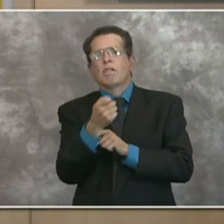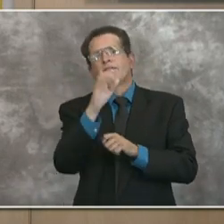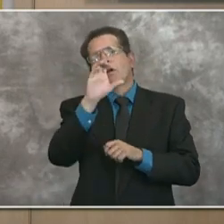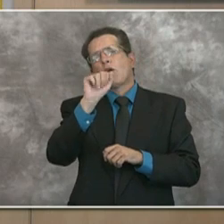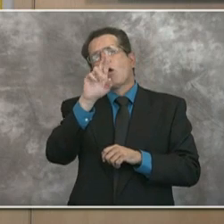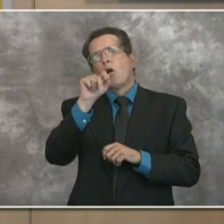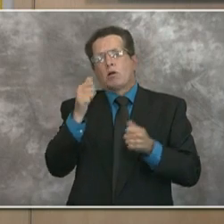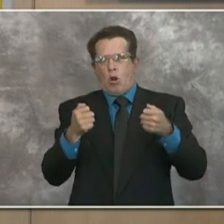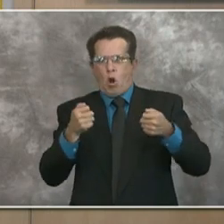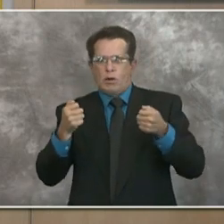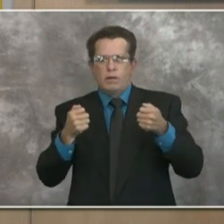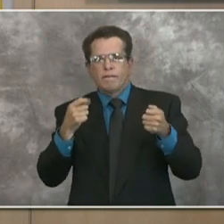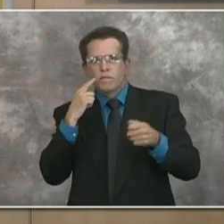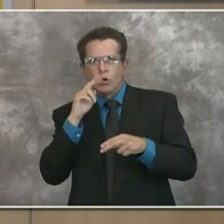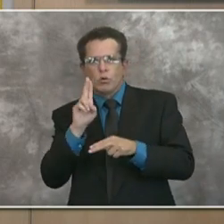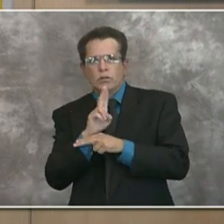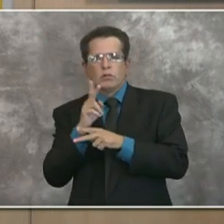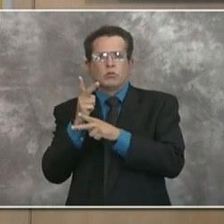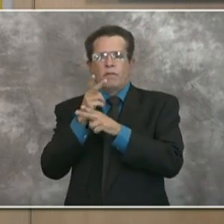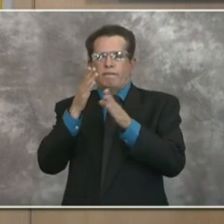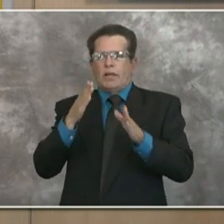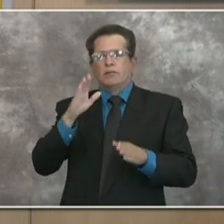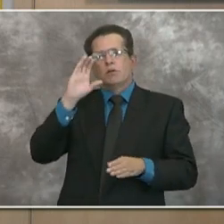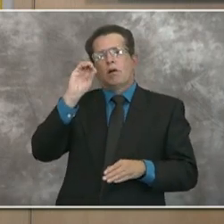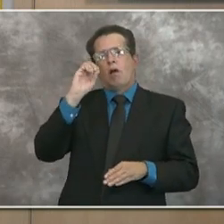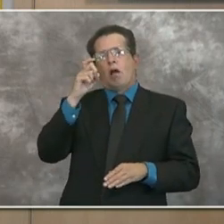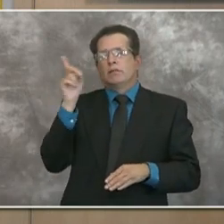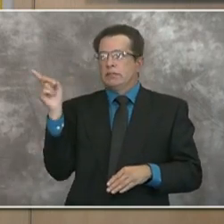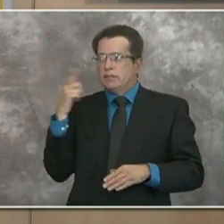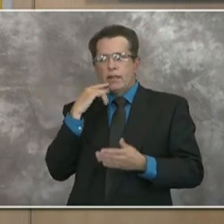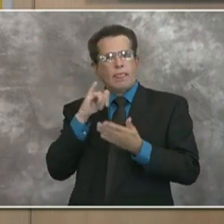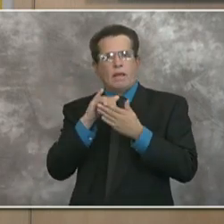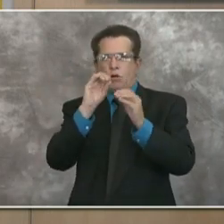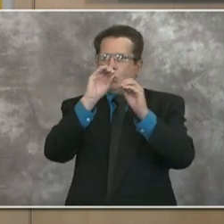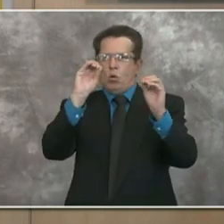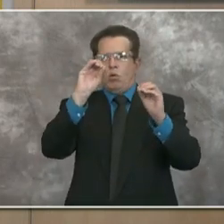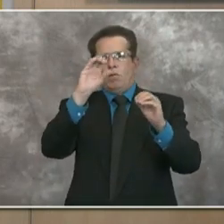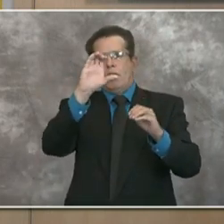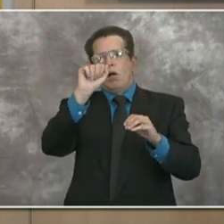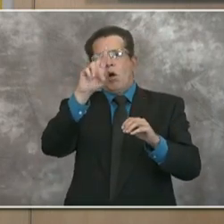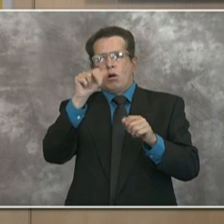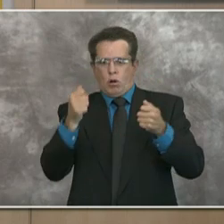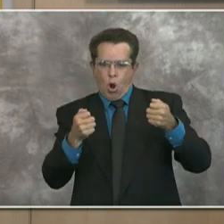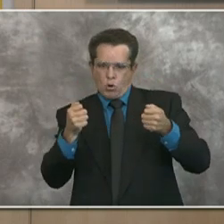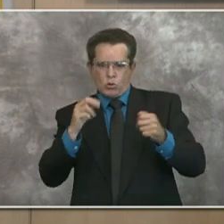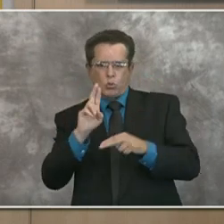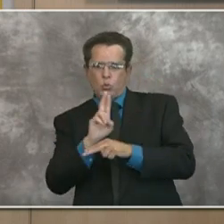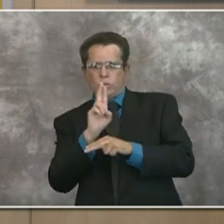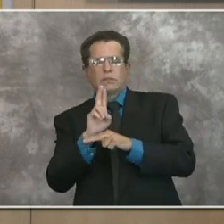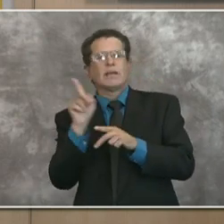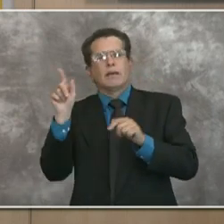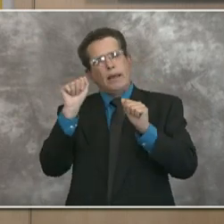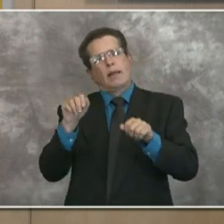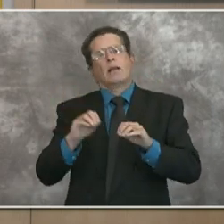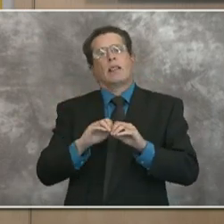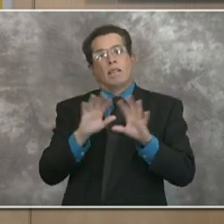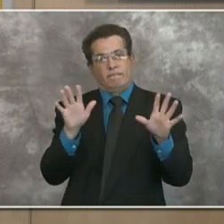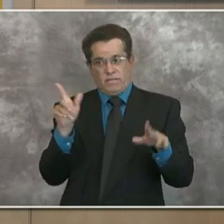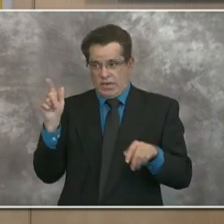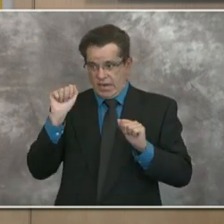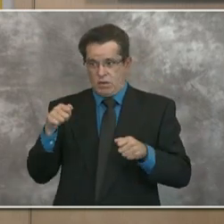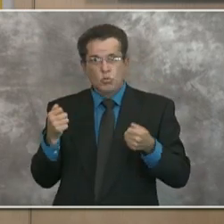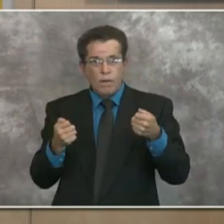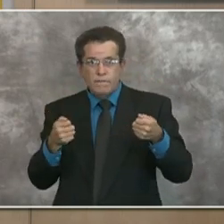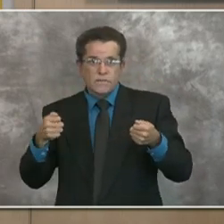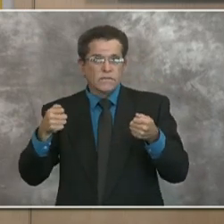use. Supervisor Cox mentioned at the start of the press conference there will be no cart use at all. Would you mind clarifying? Will carts be made